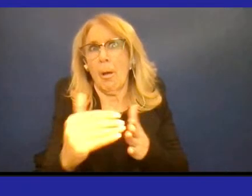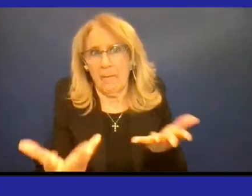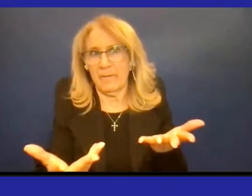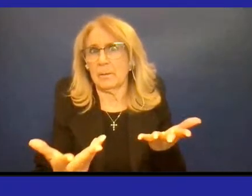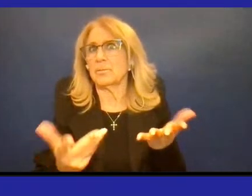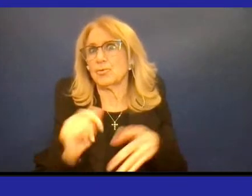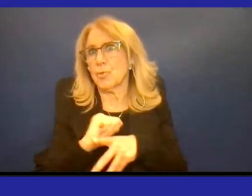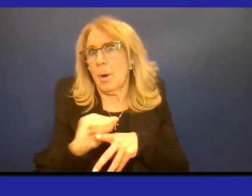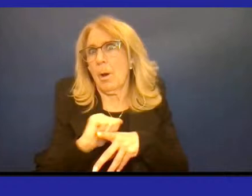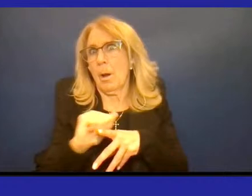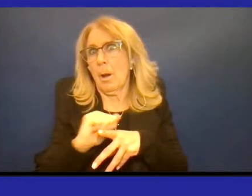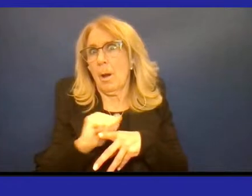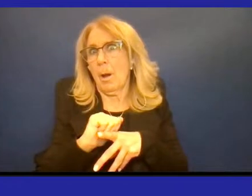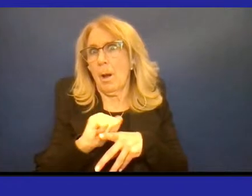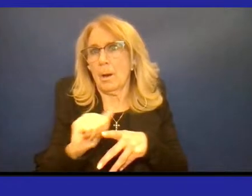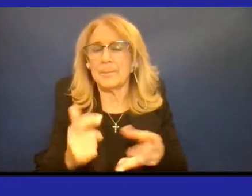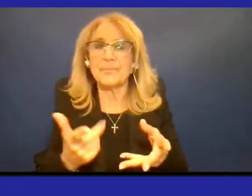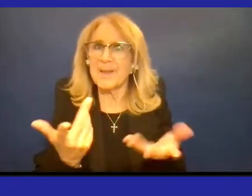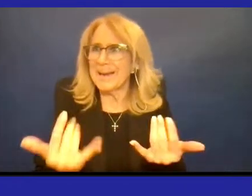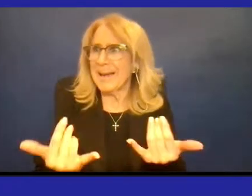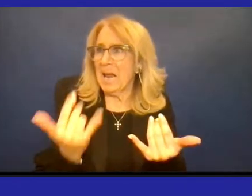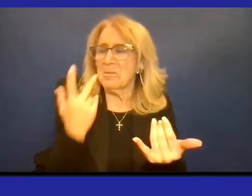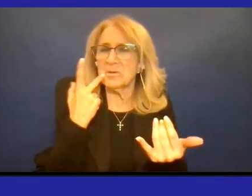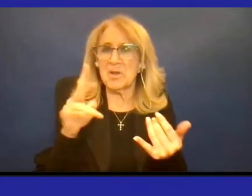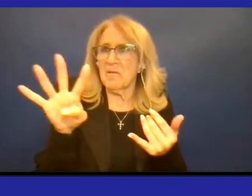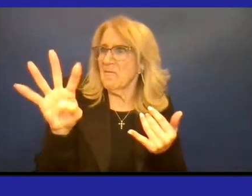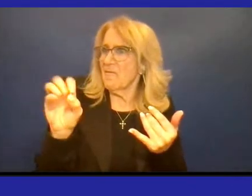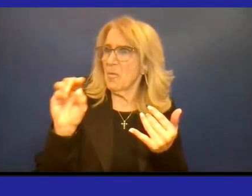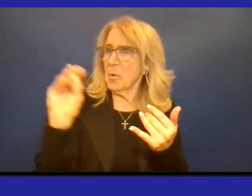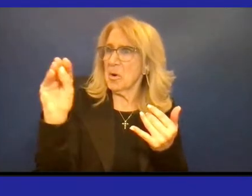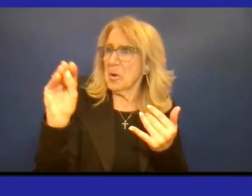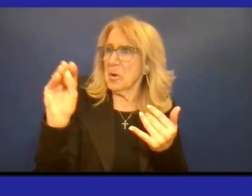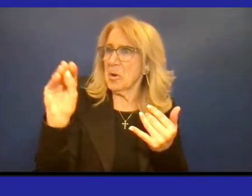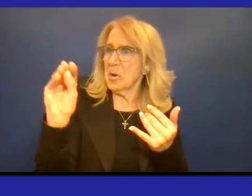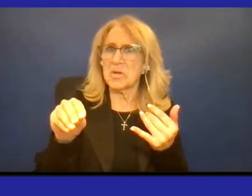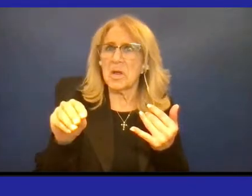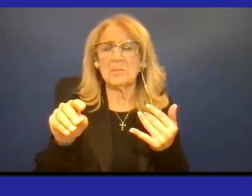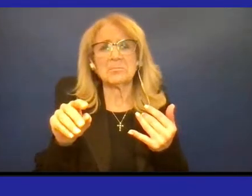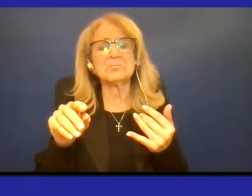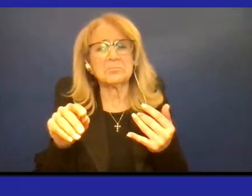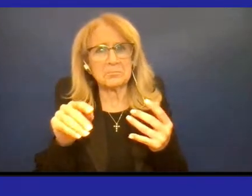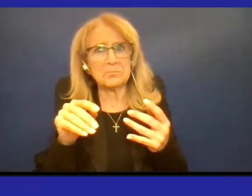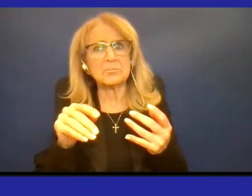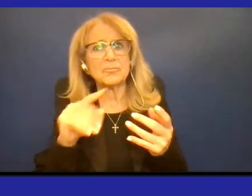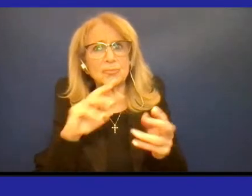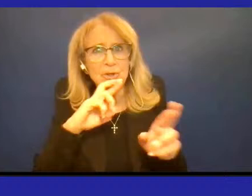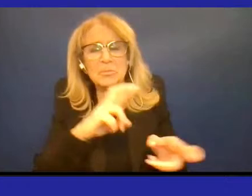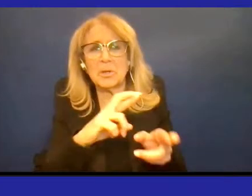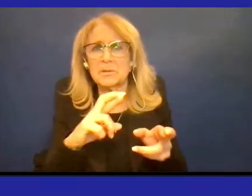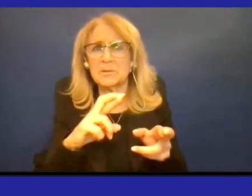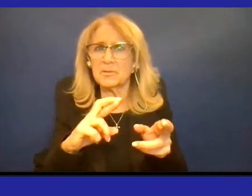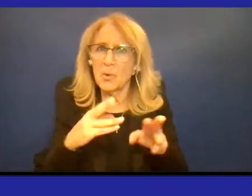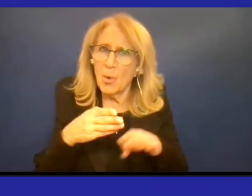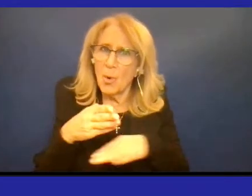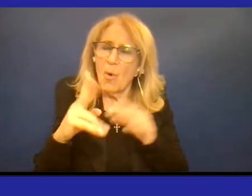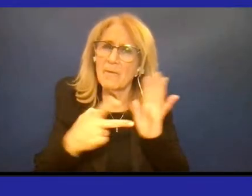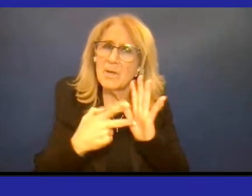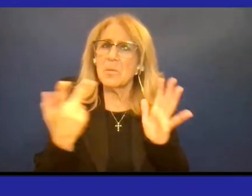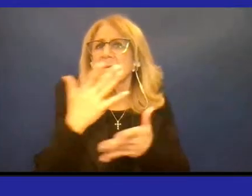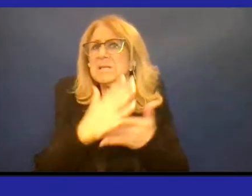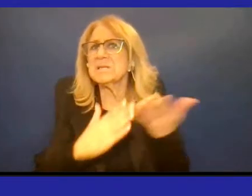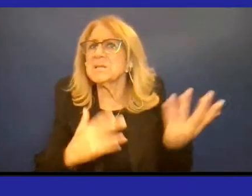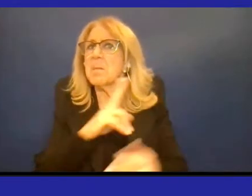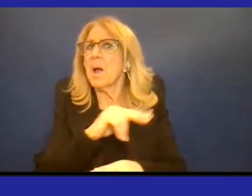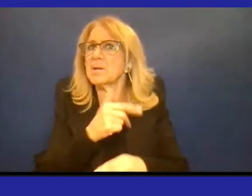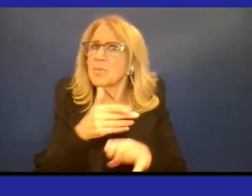we've gotten like 40+% response, so more than double. That's great. Some hospitals are actually over 50, so